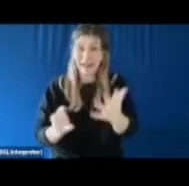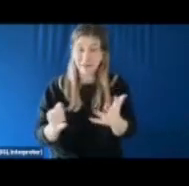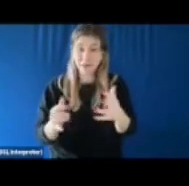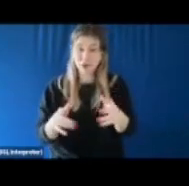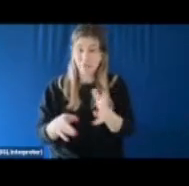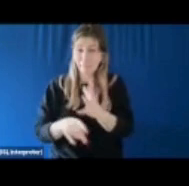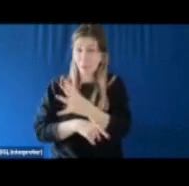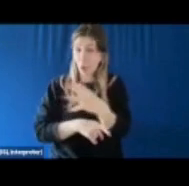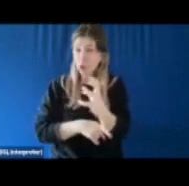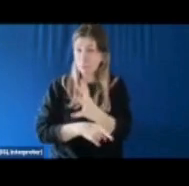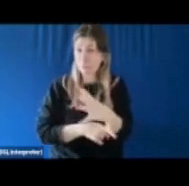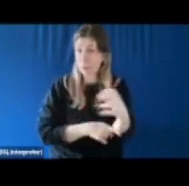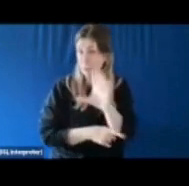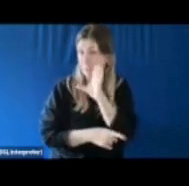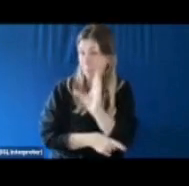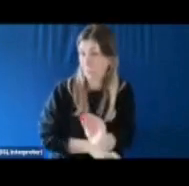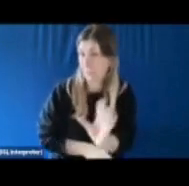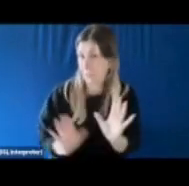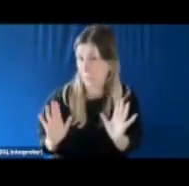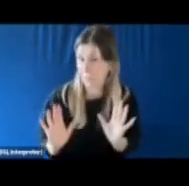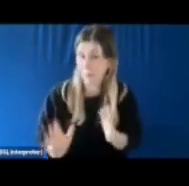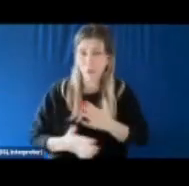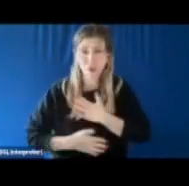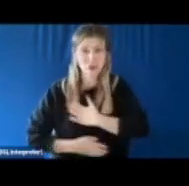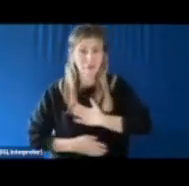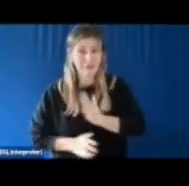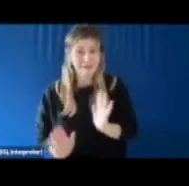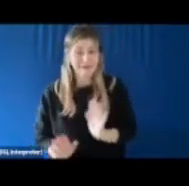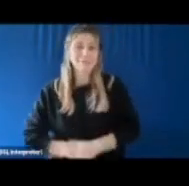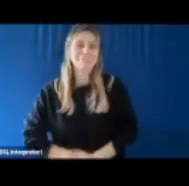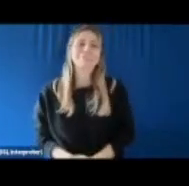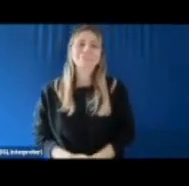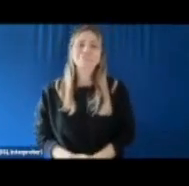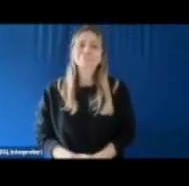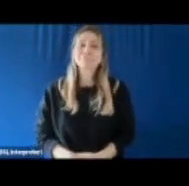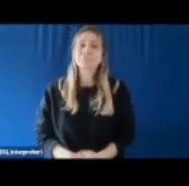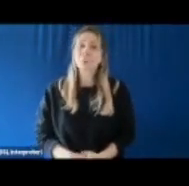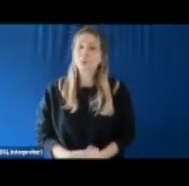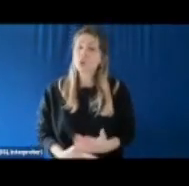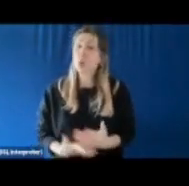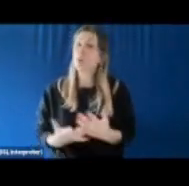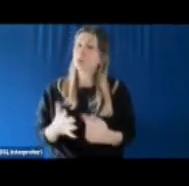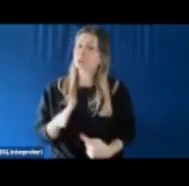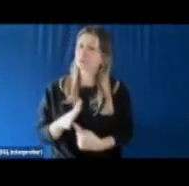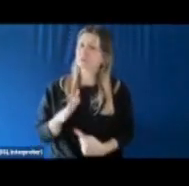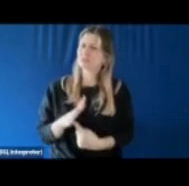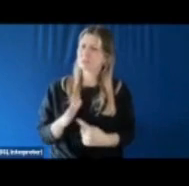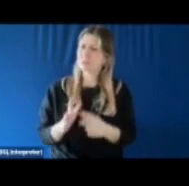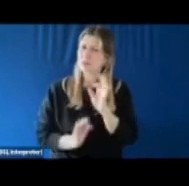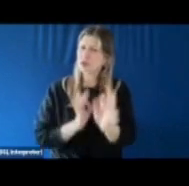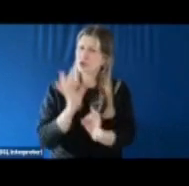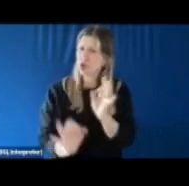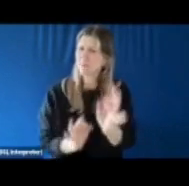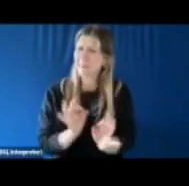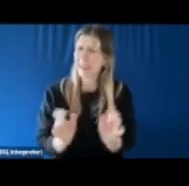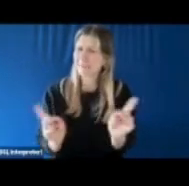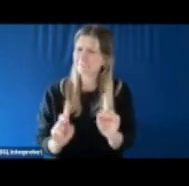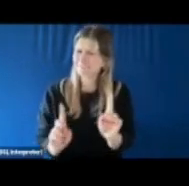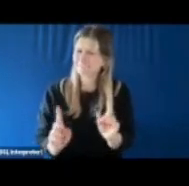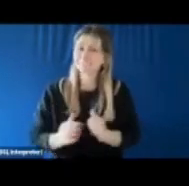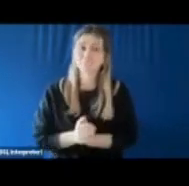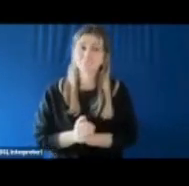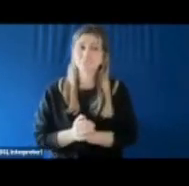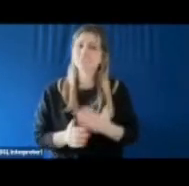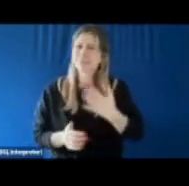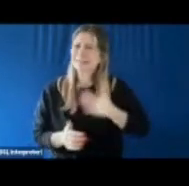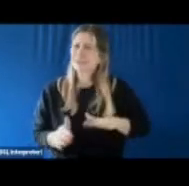To help you understand what's most important to ask about in a survey, I want to just step back to think about your organization with a